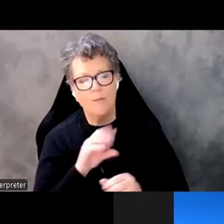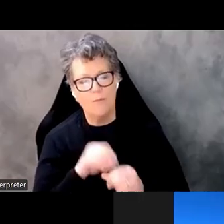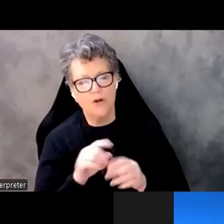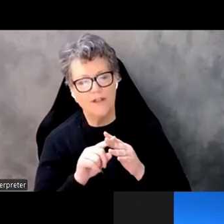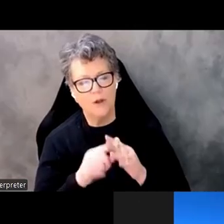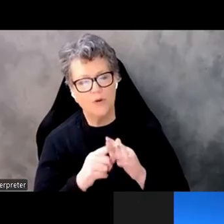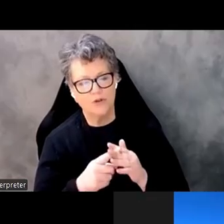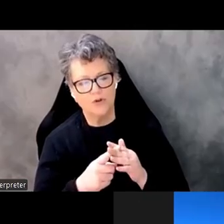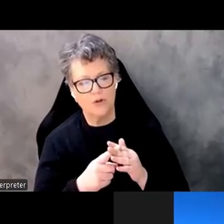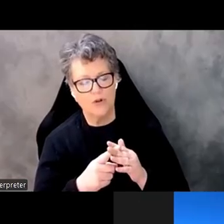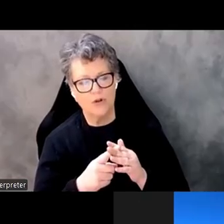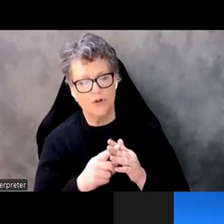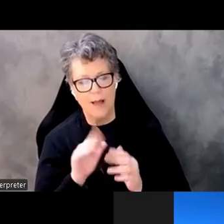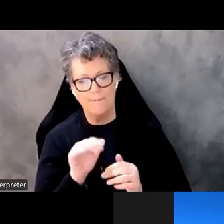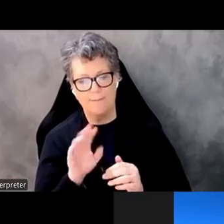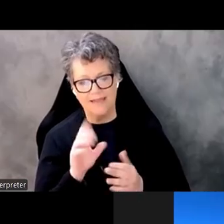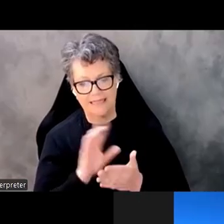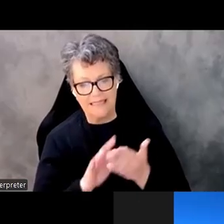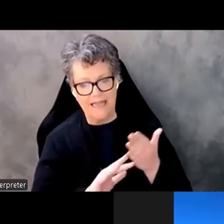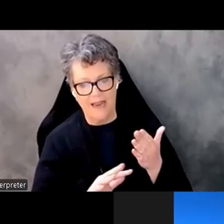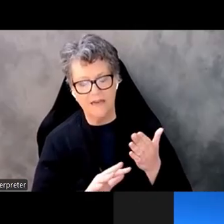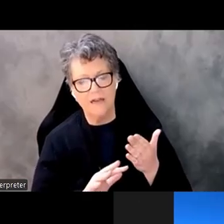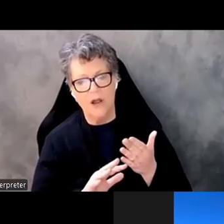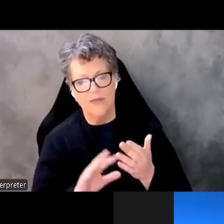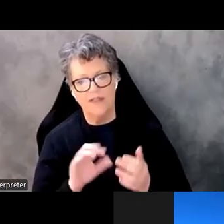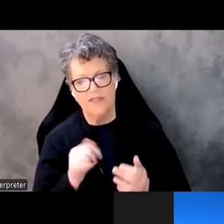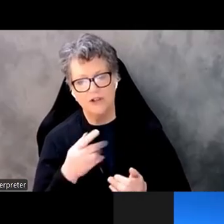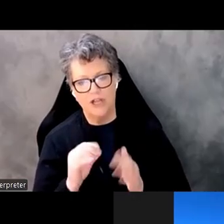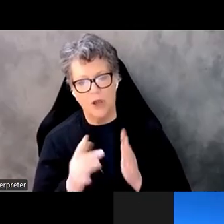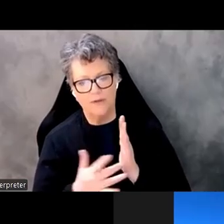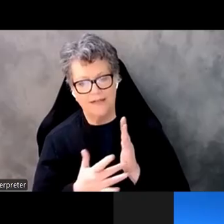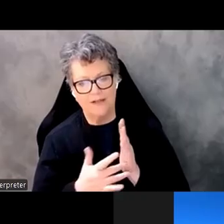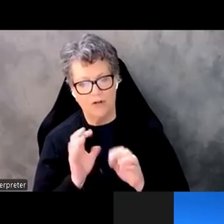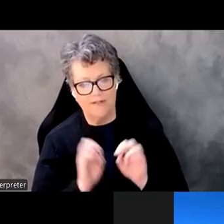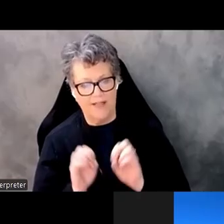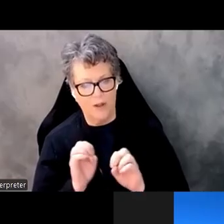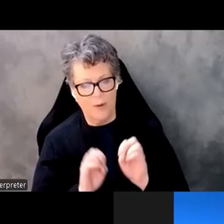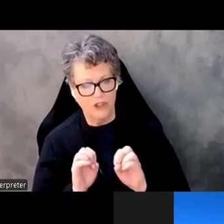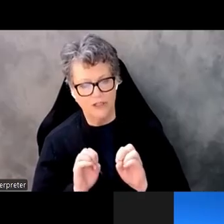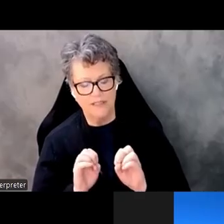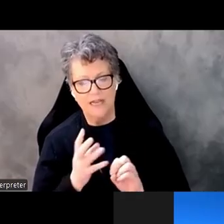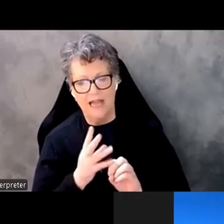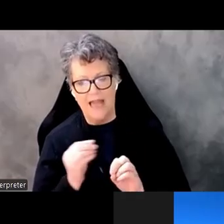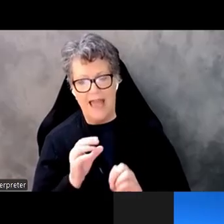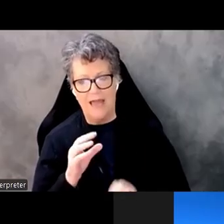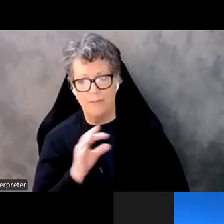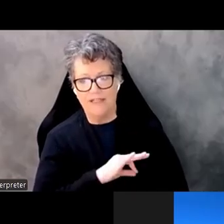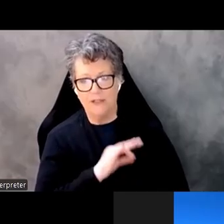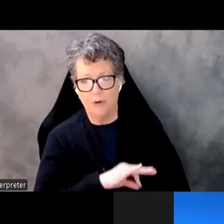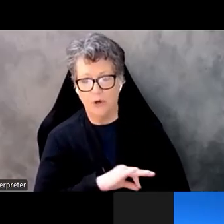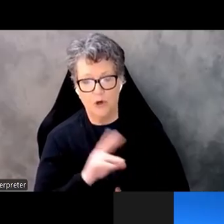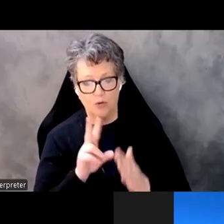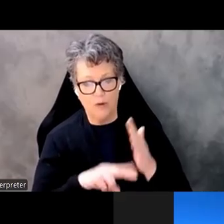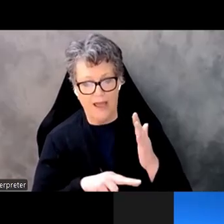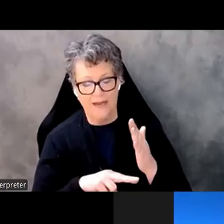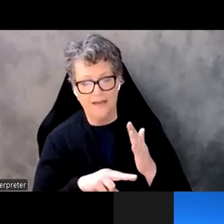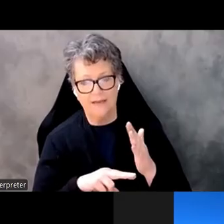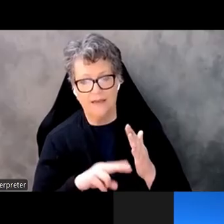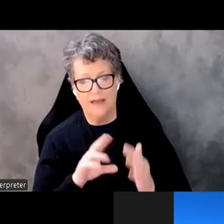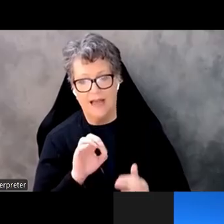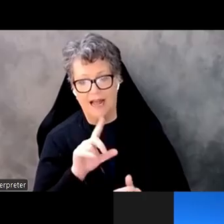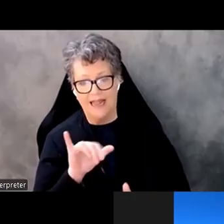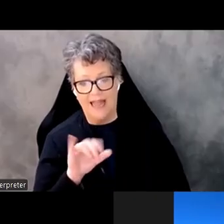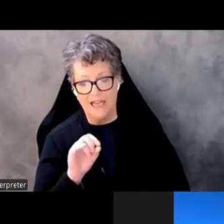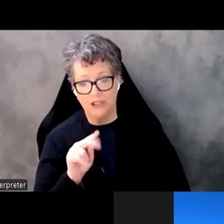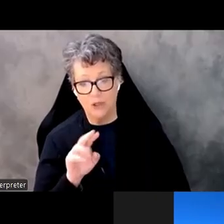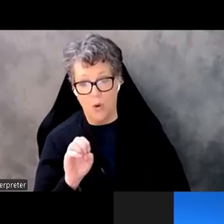original base design where they did their geotechnical evaluations, and Pittsburgh red claystone was